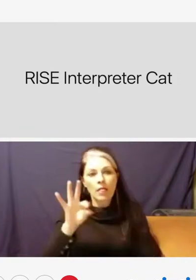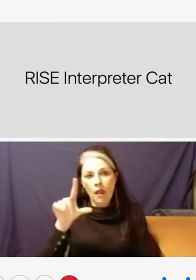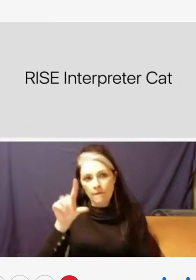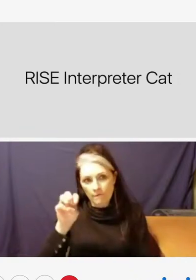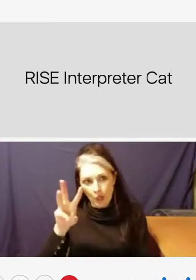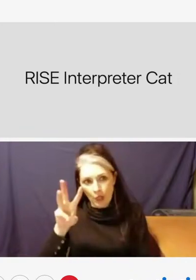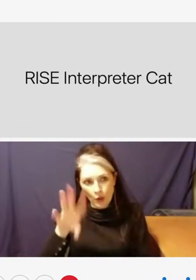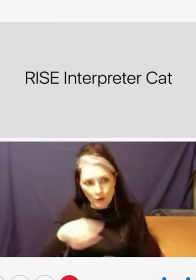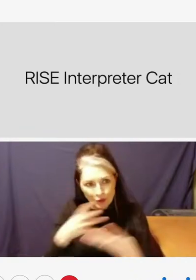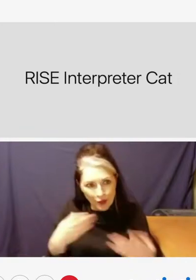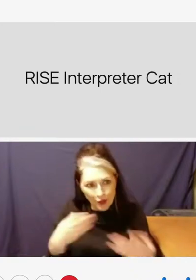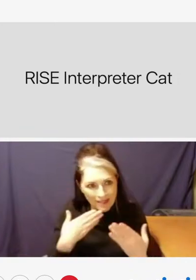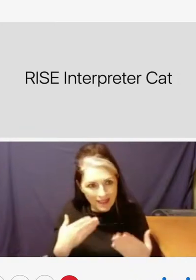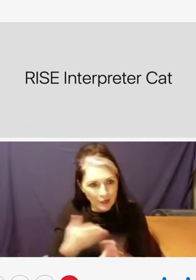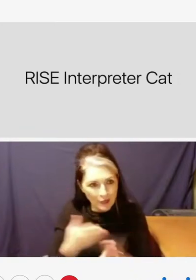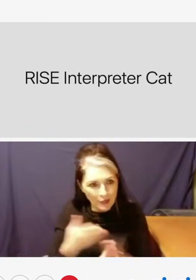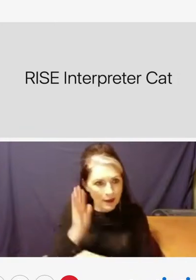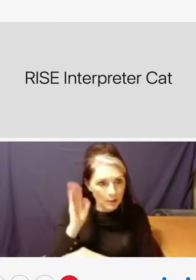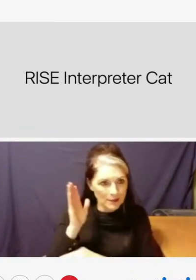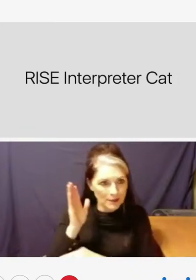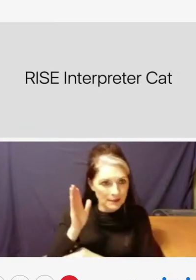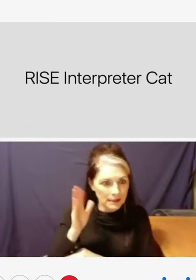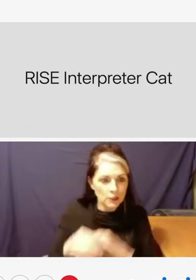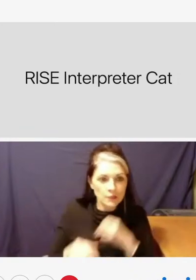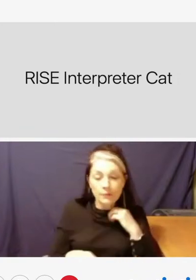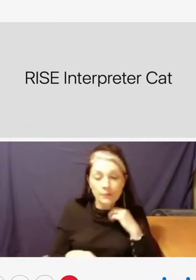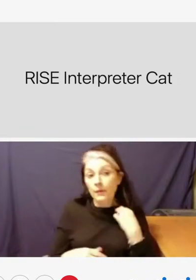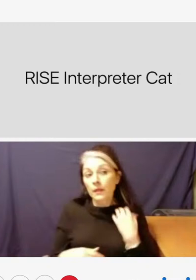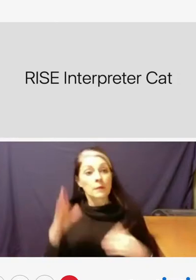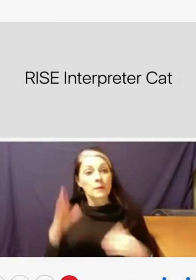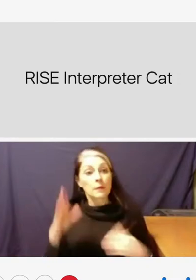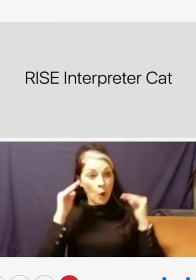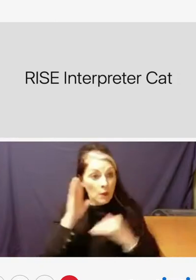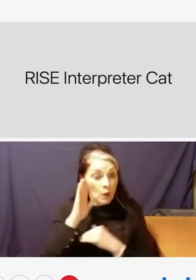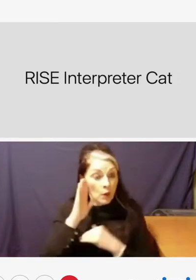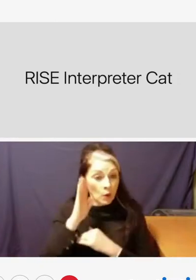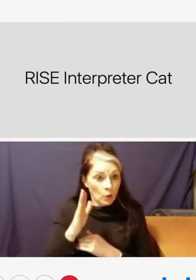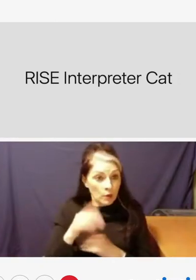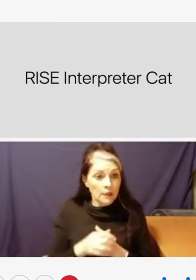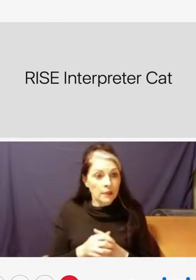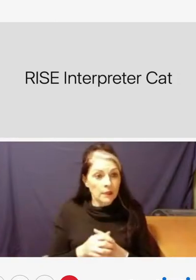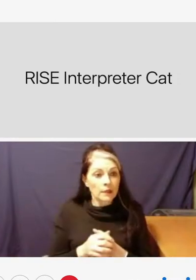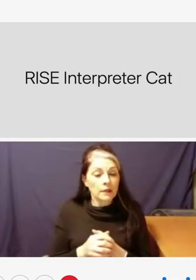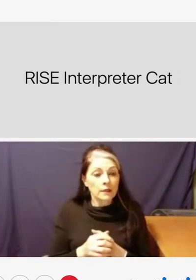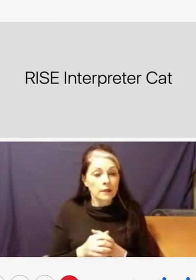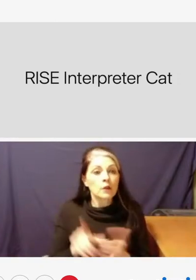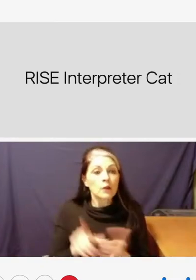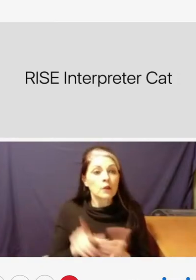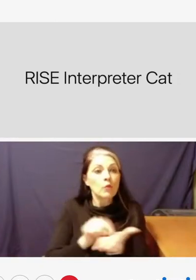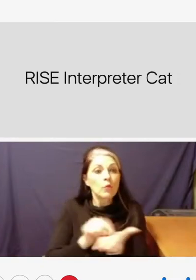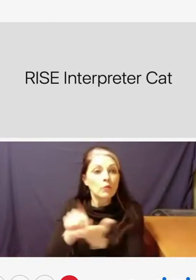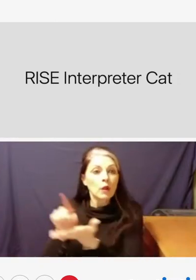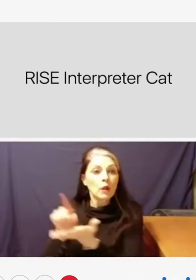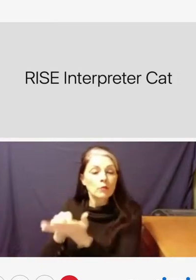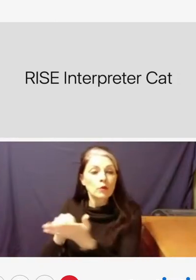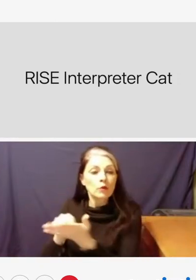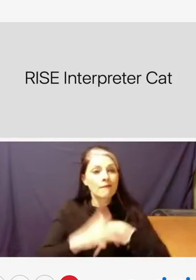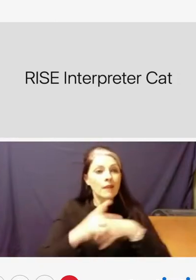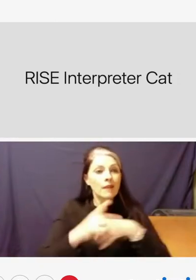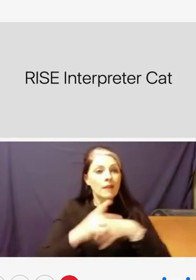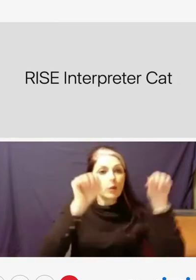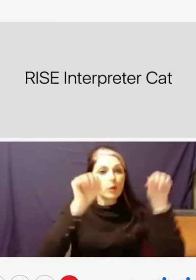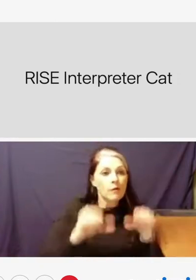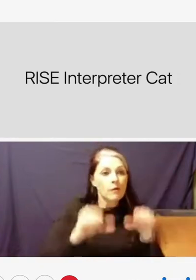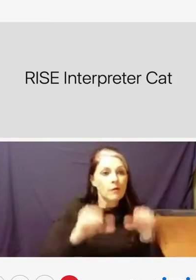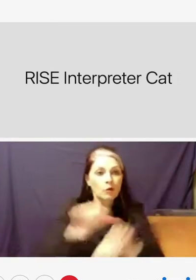um but I am hoping that there will be printed copies available to be posted in the staff lounge and everywhere